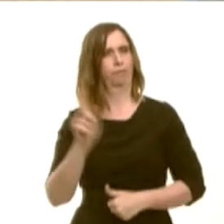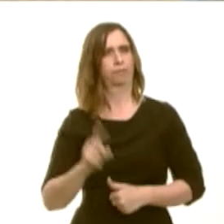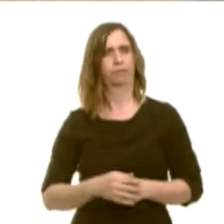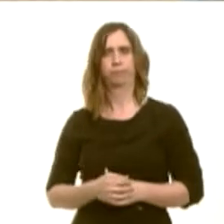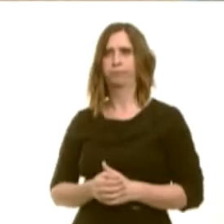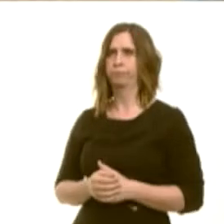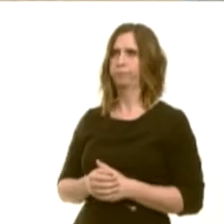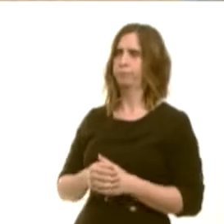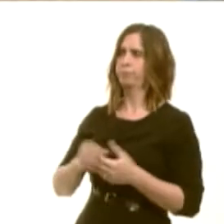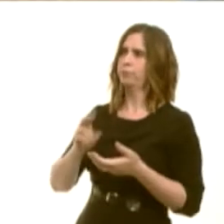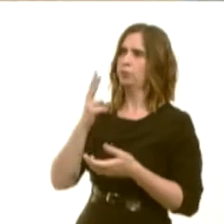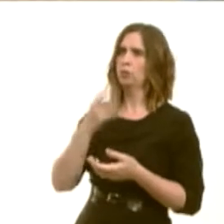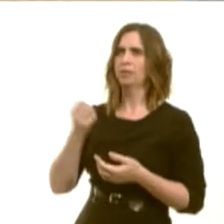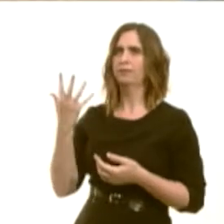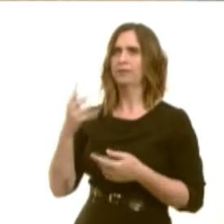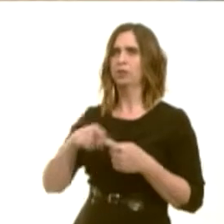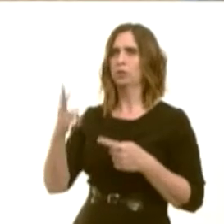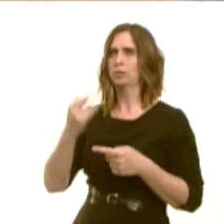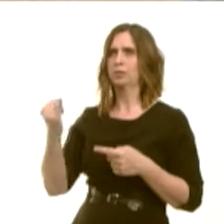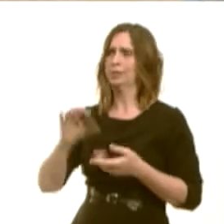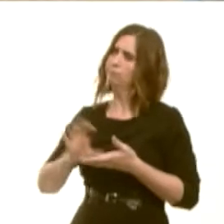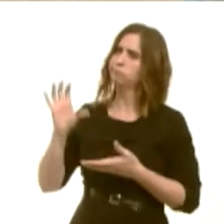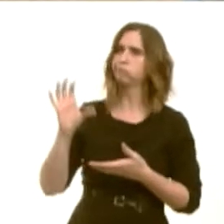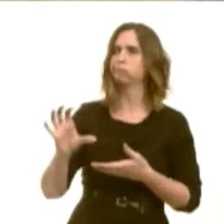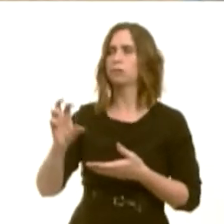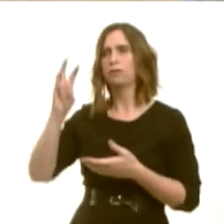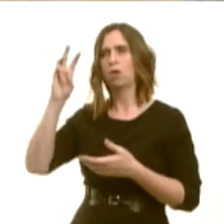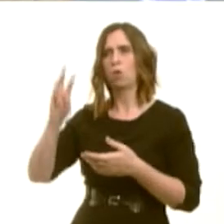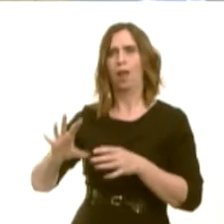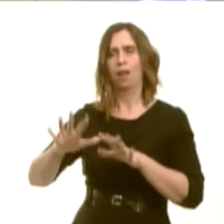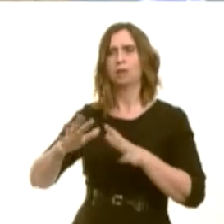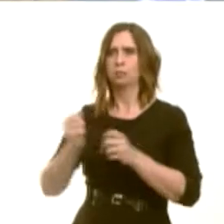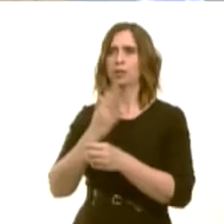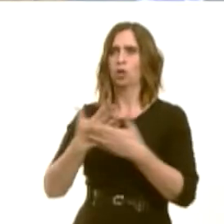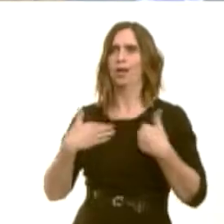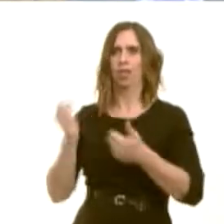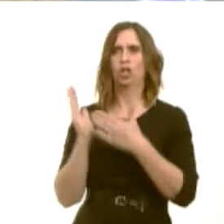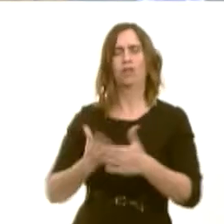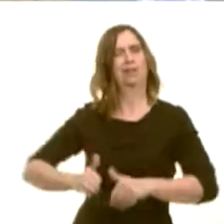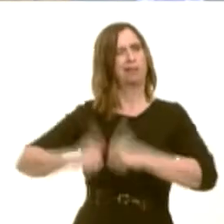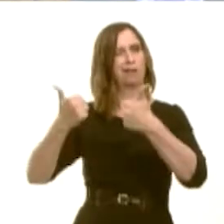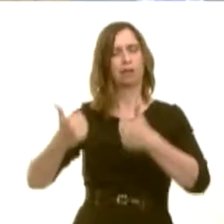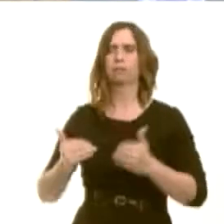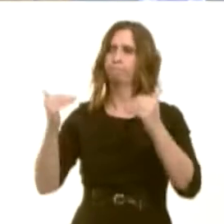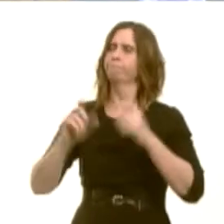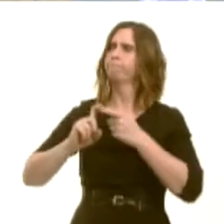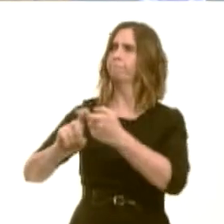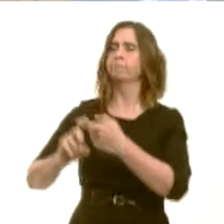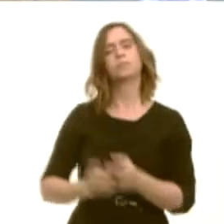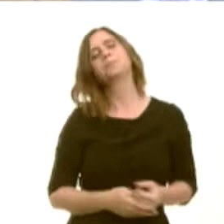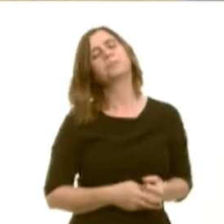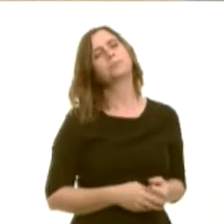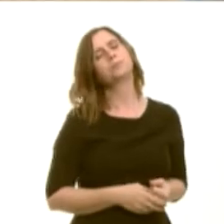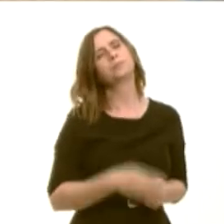million in 2015 to 16 for the NHS in Wales to deliver high-quality, sustainable health services. Thank you for that answer, First